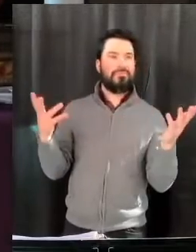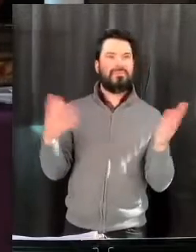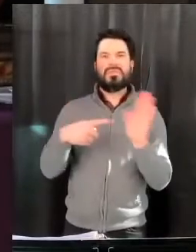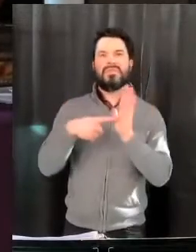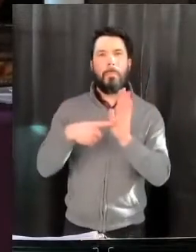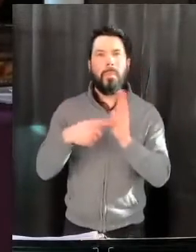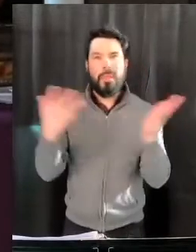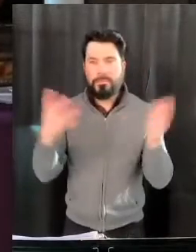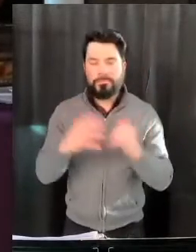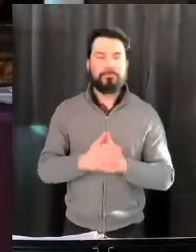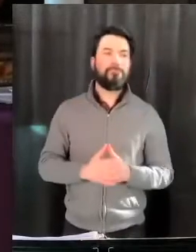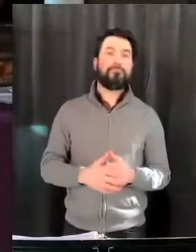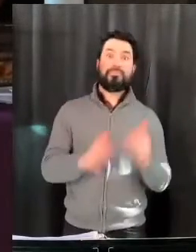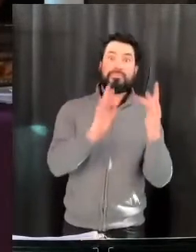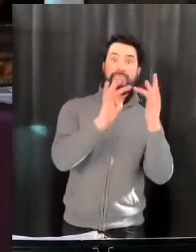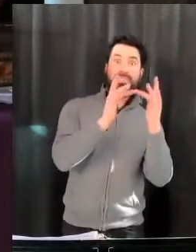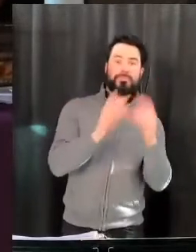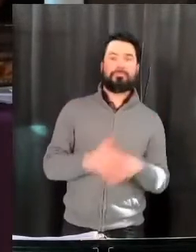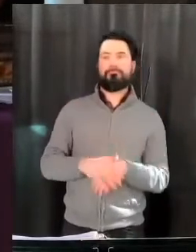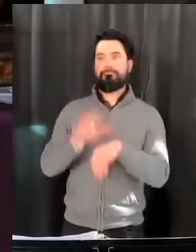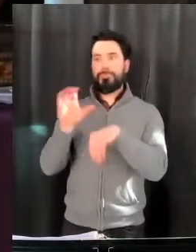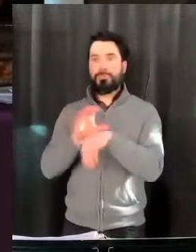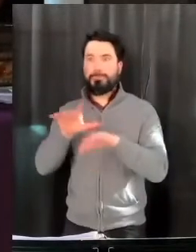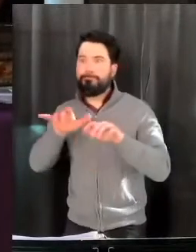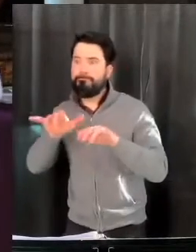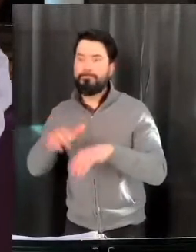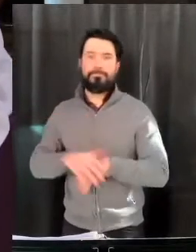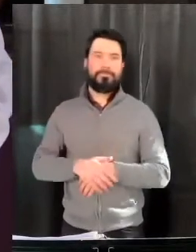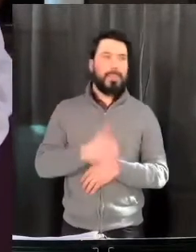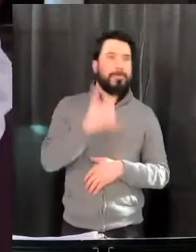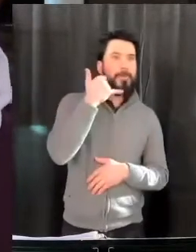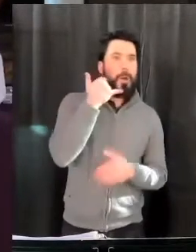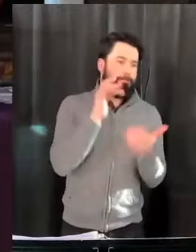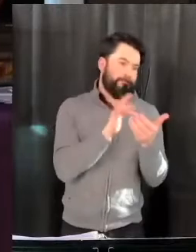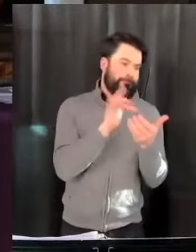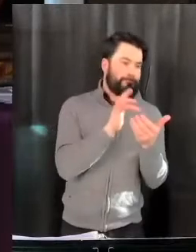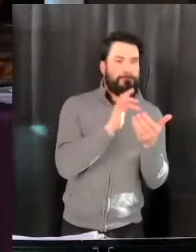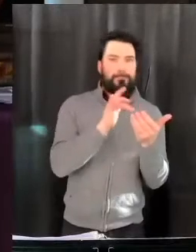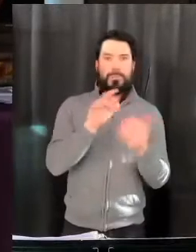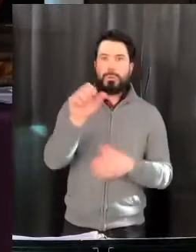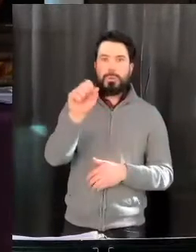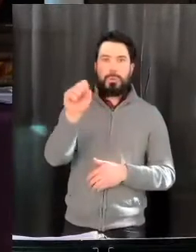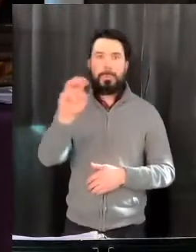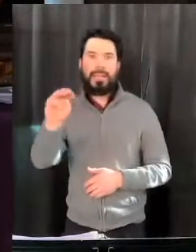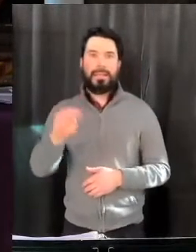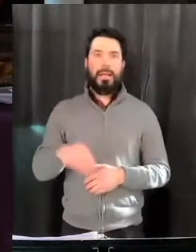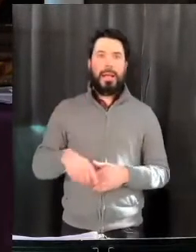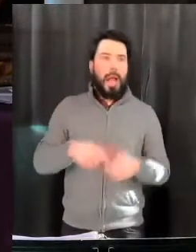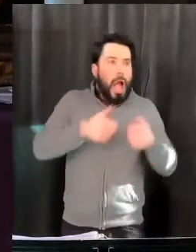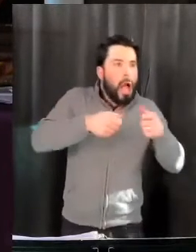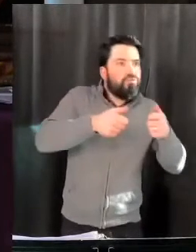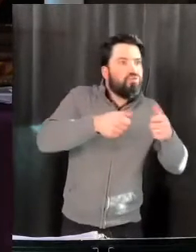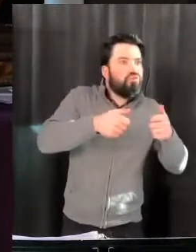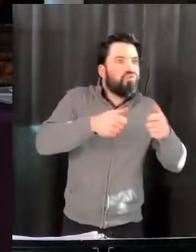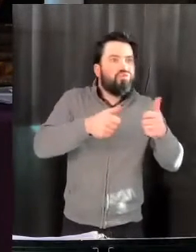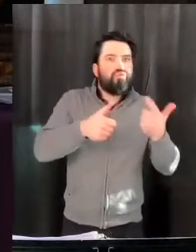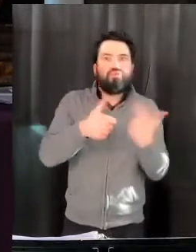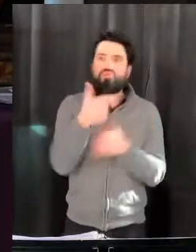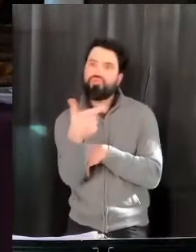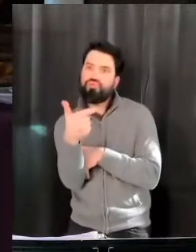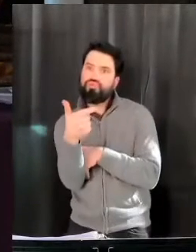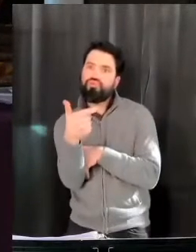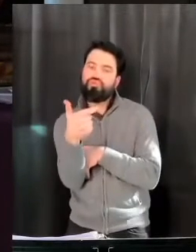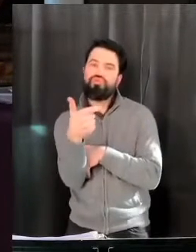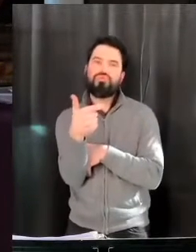and computers and cell phones and social media and videos and video games and things like